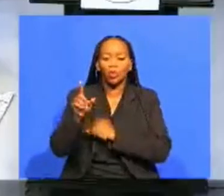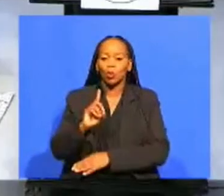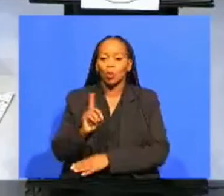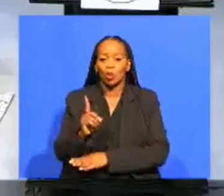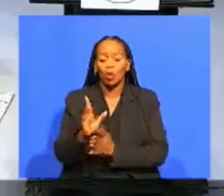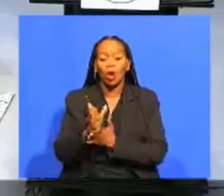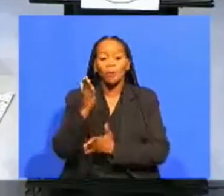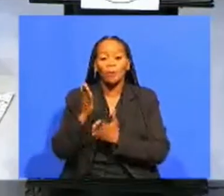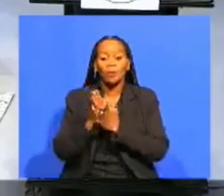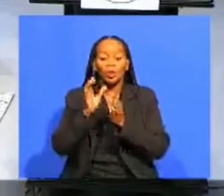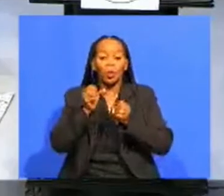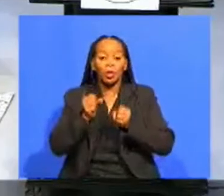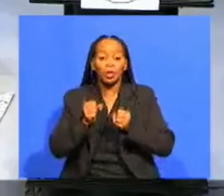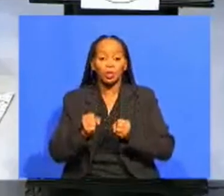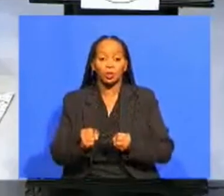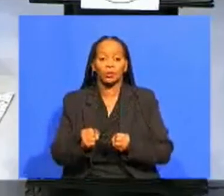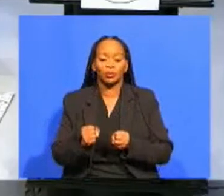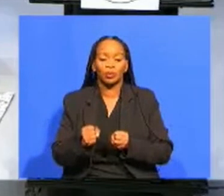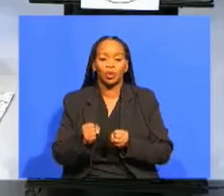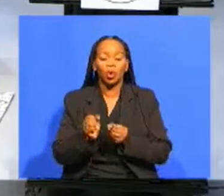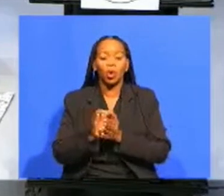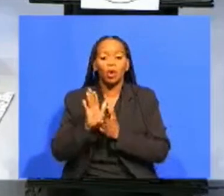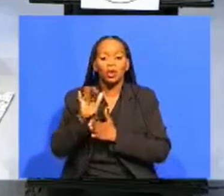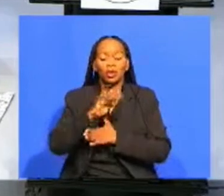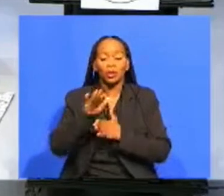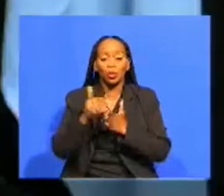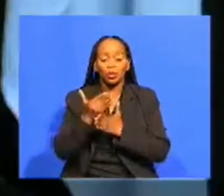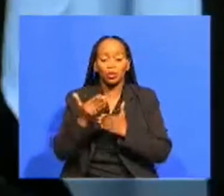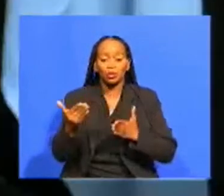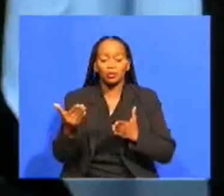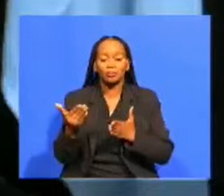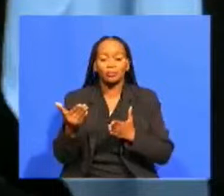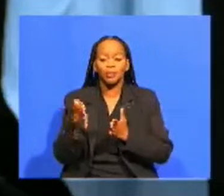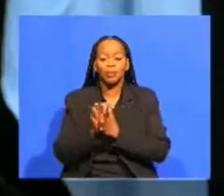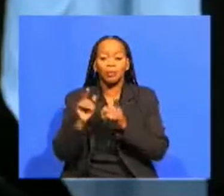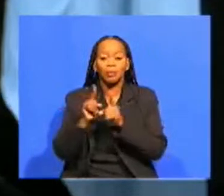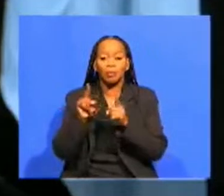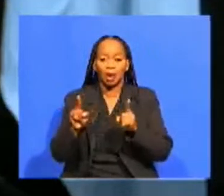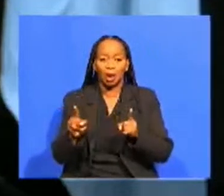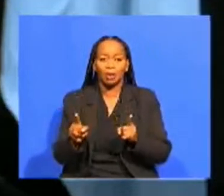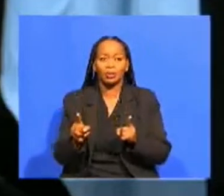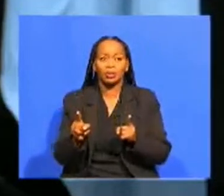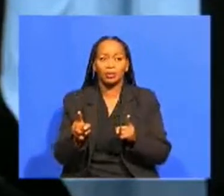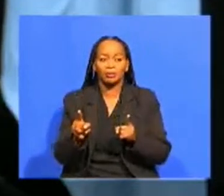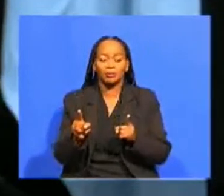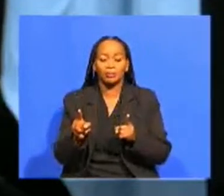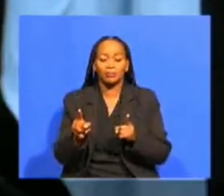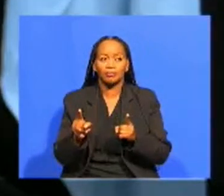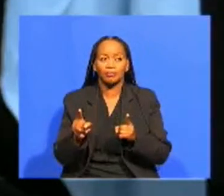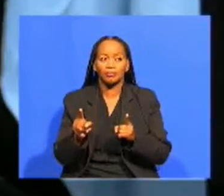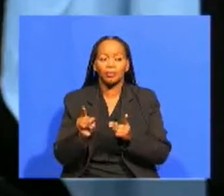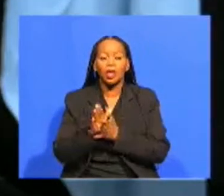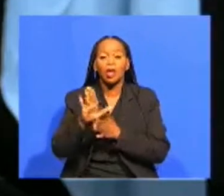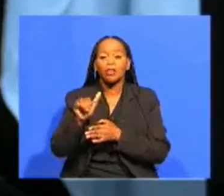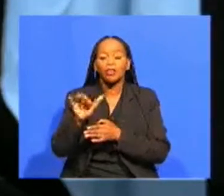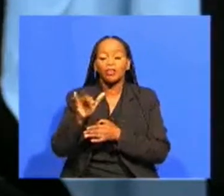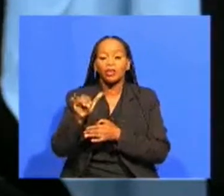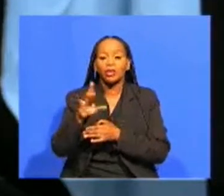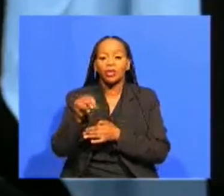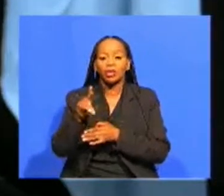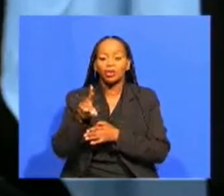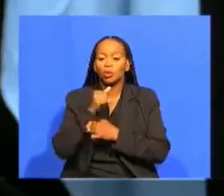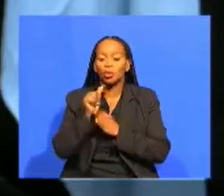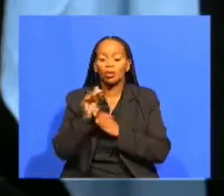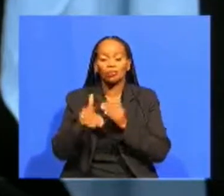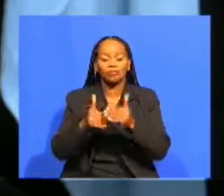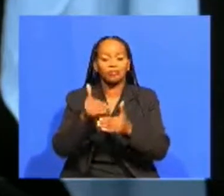we are strong, help to strengthen you in those areas as well. But the crypto world is not going anywhere.